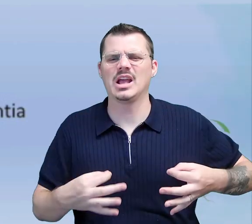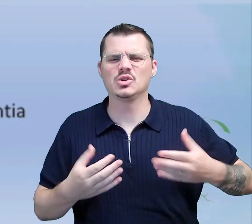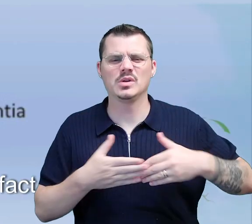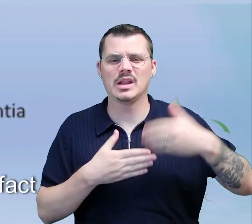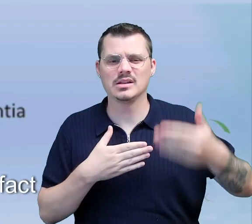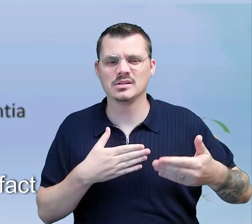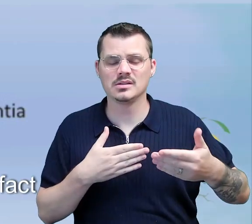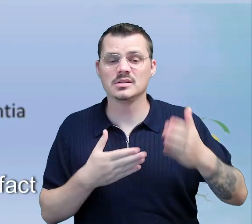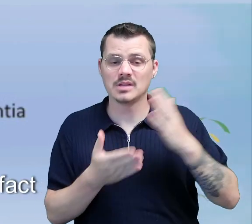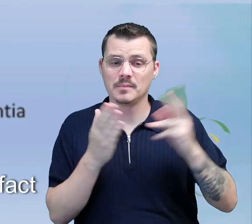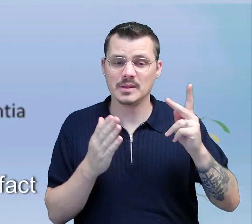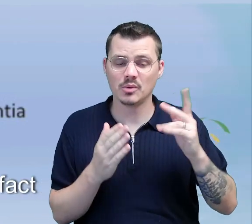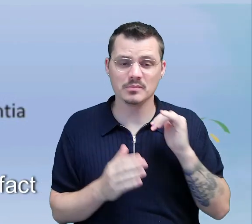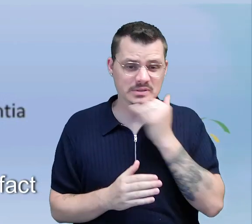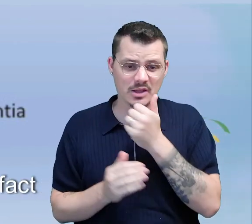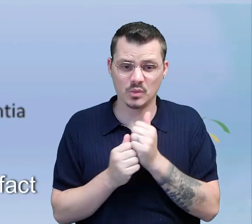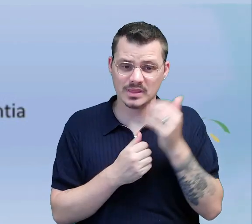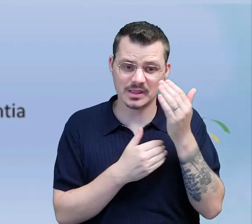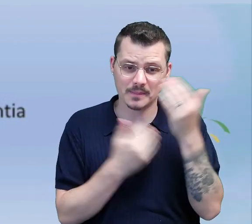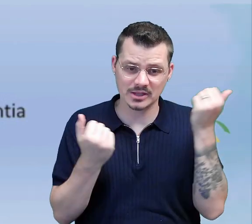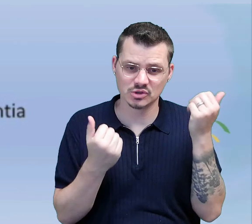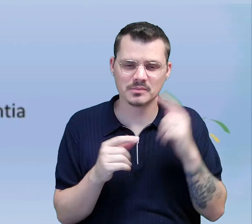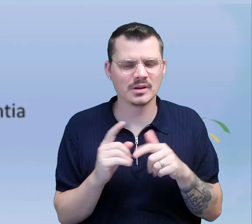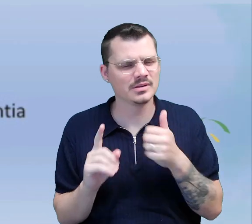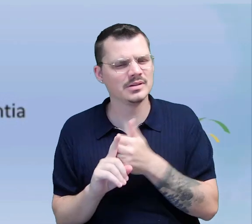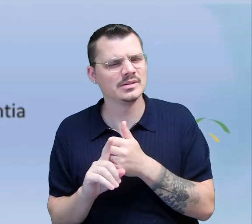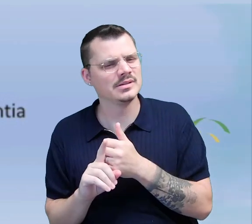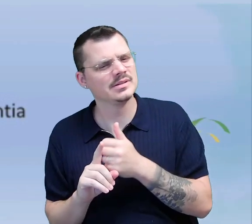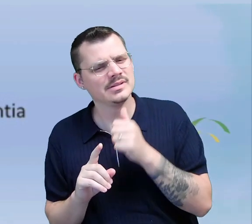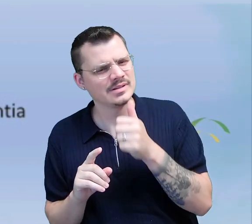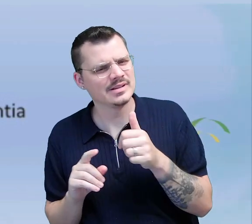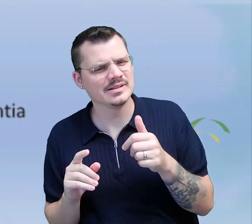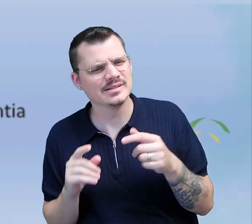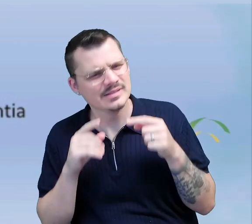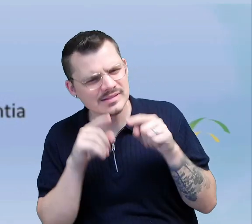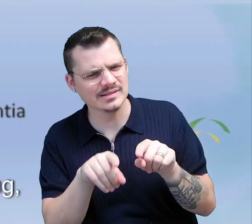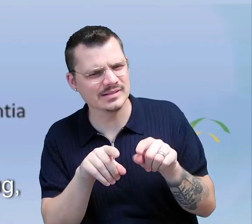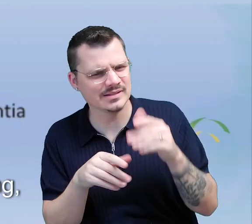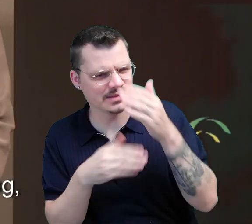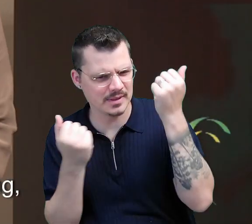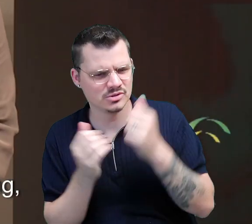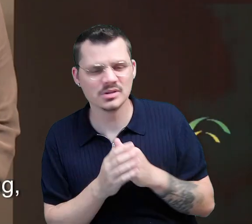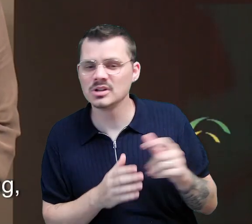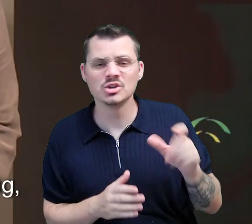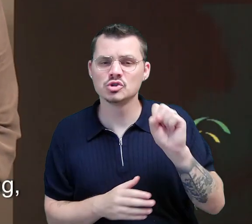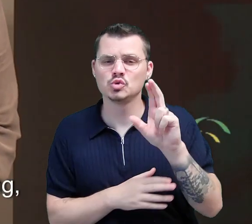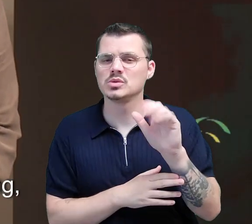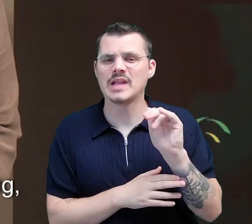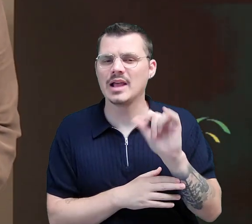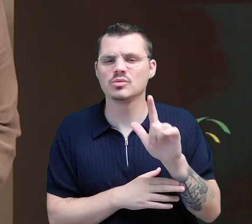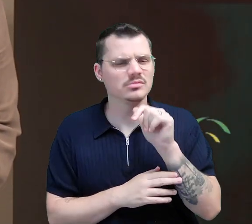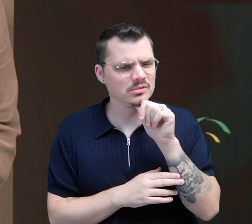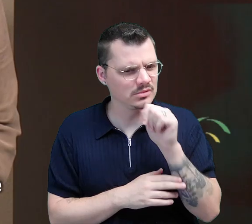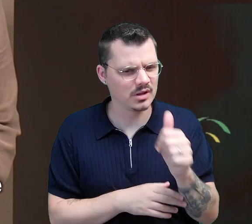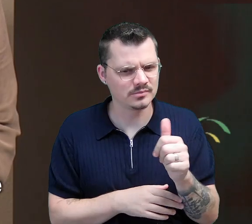next. Easily mistaken for dementia, but in fact is a pseudo-dementia. And she didn't have suicidal